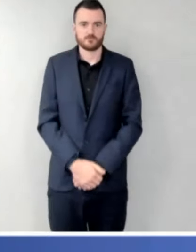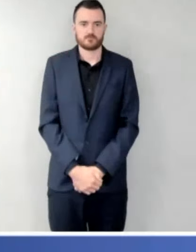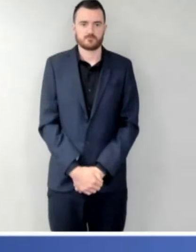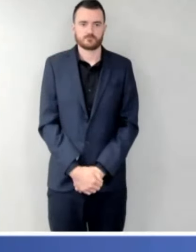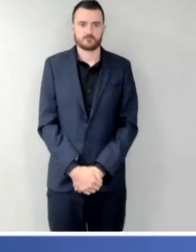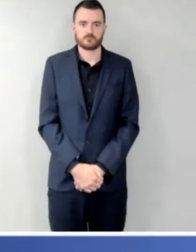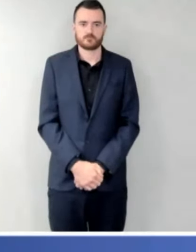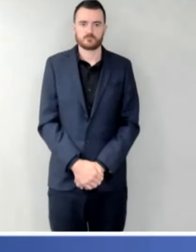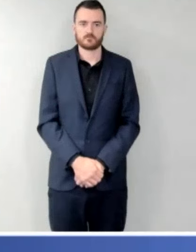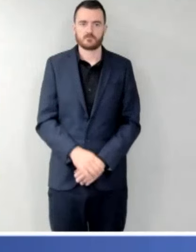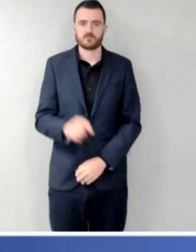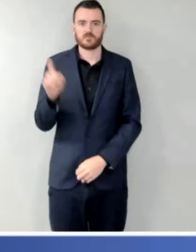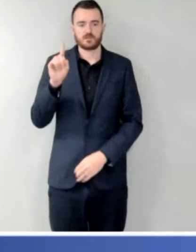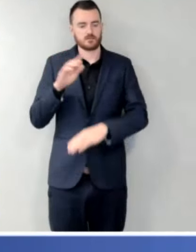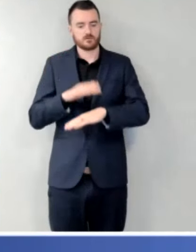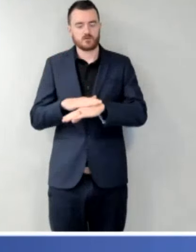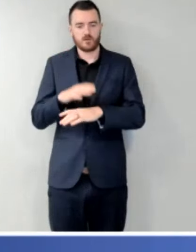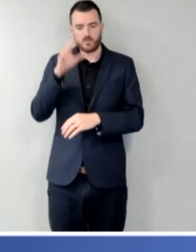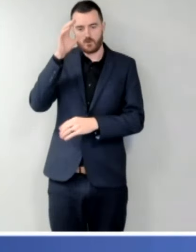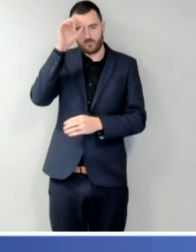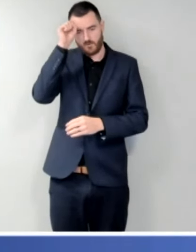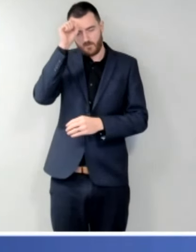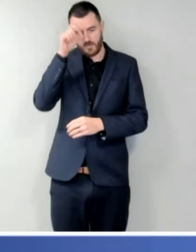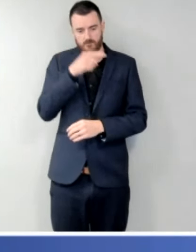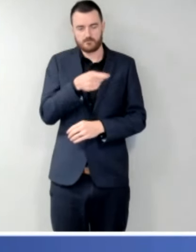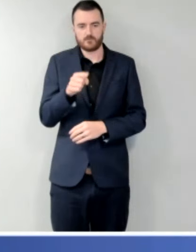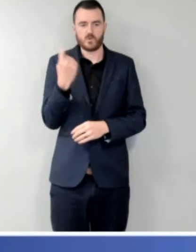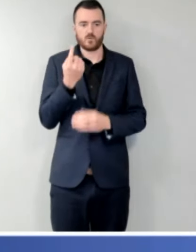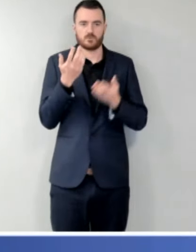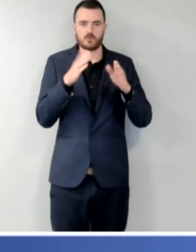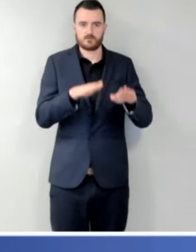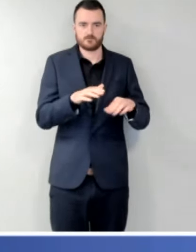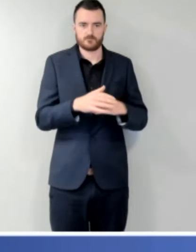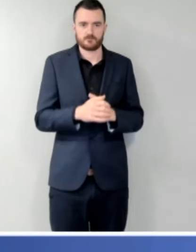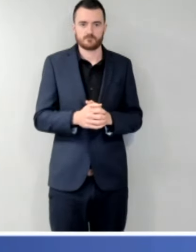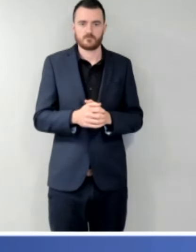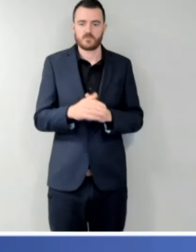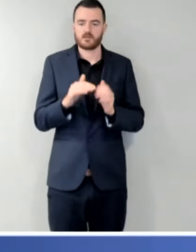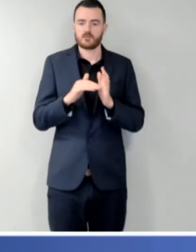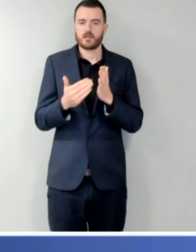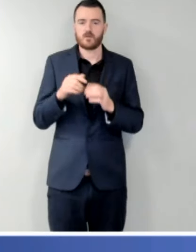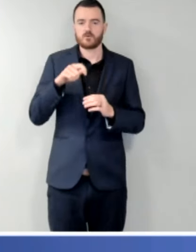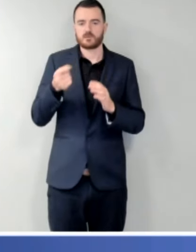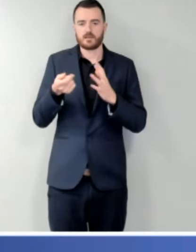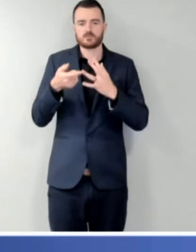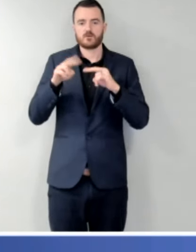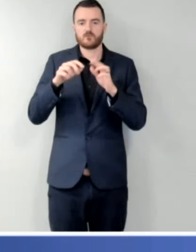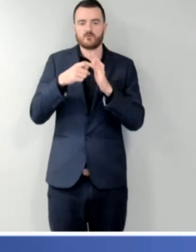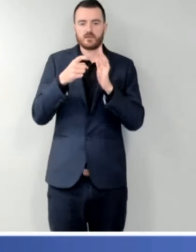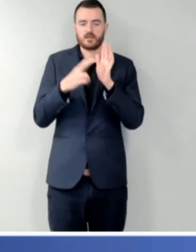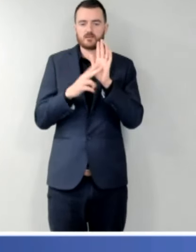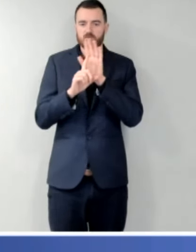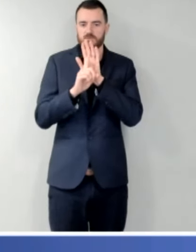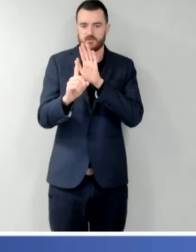the lives of the loved ones we lost. I now wish to invite our next of kin representative for today's service,